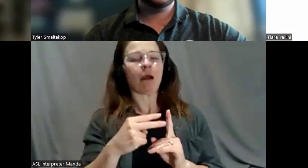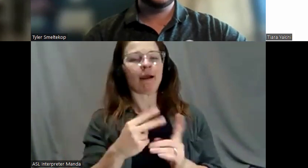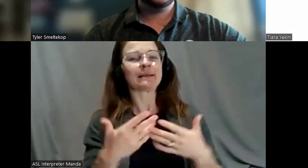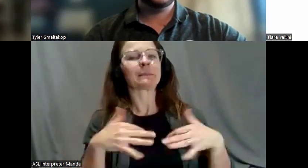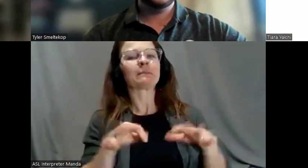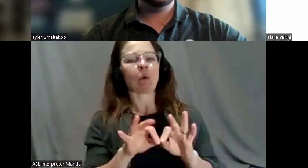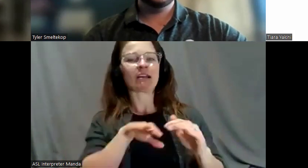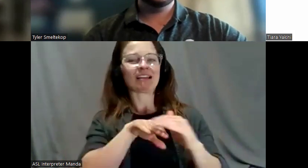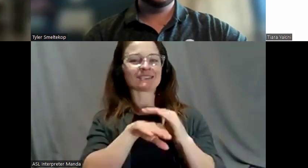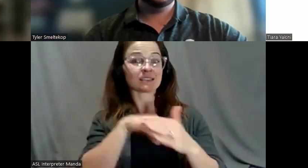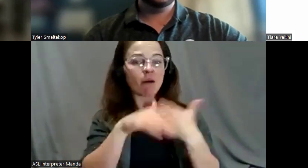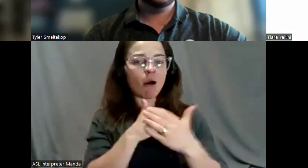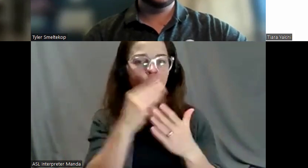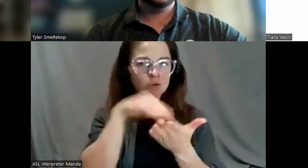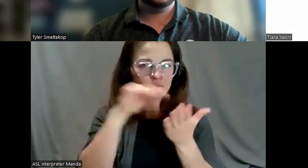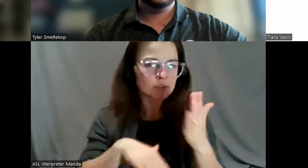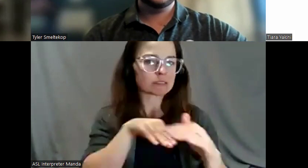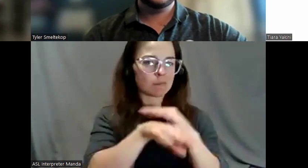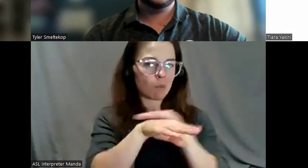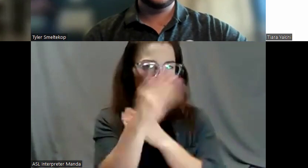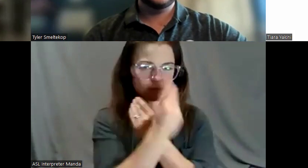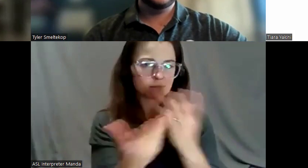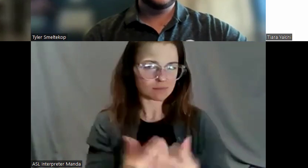to access their information to be successful.